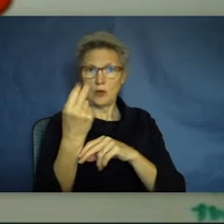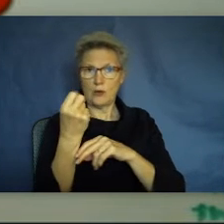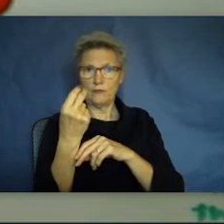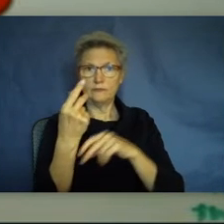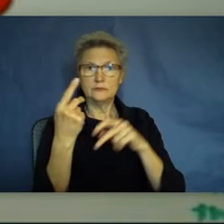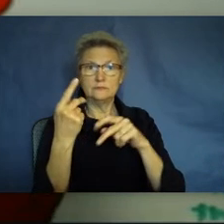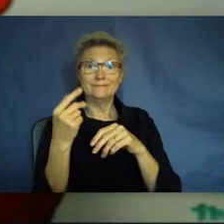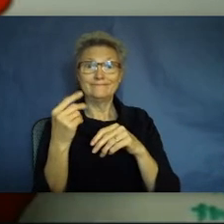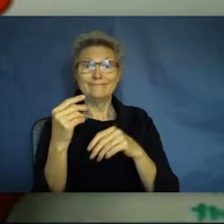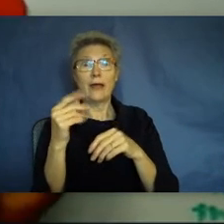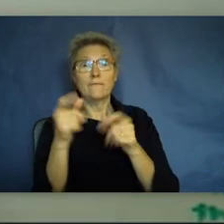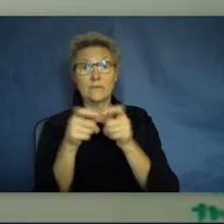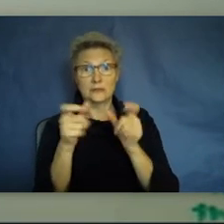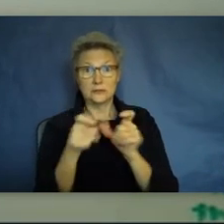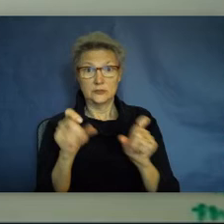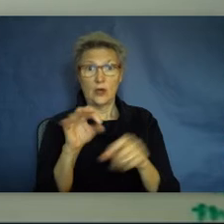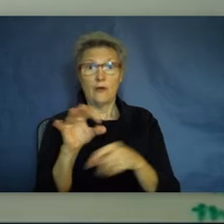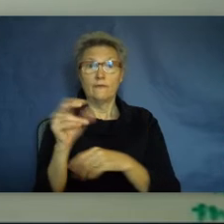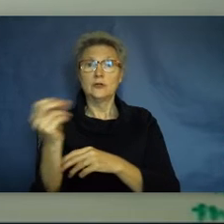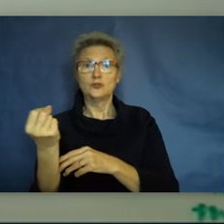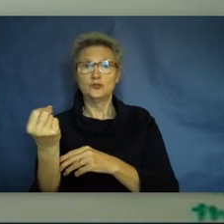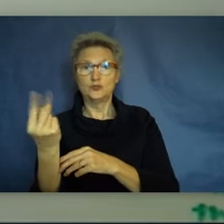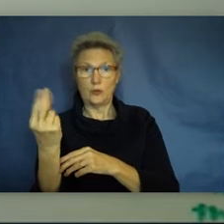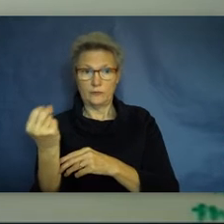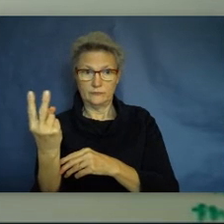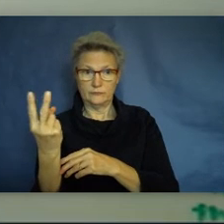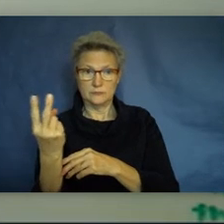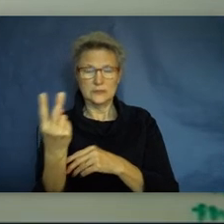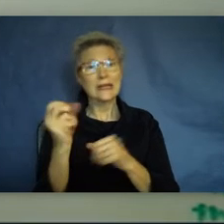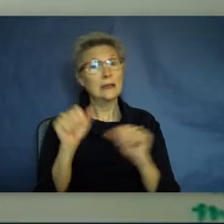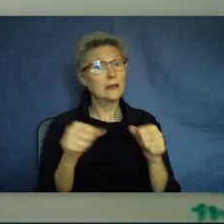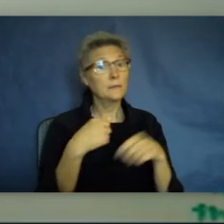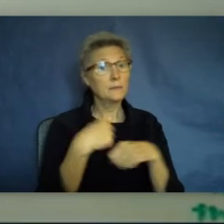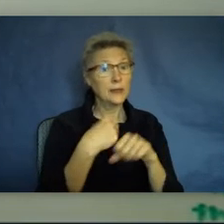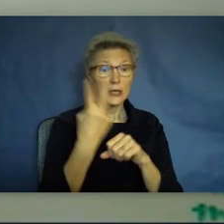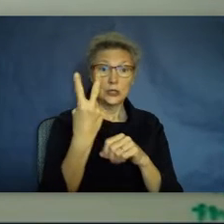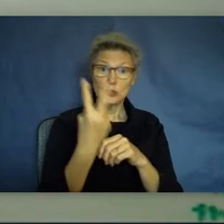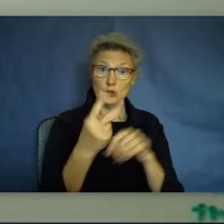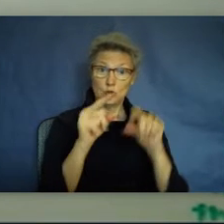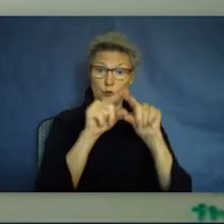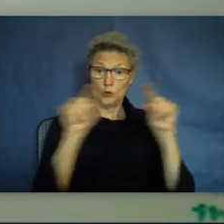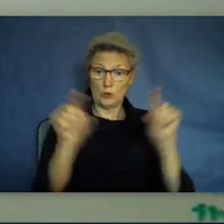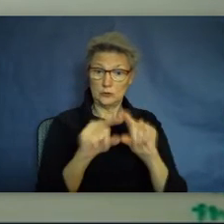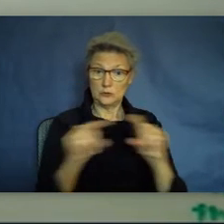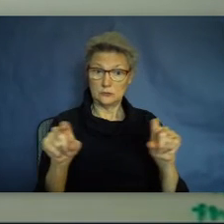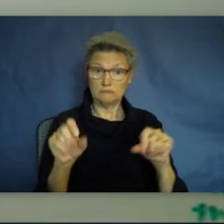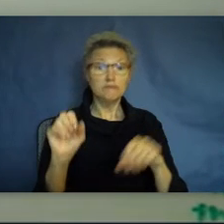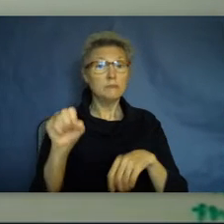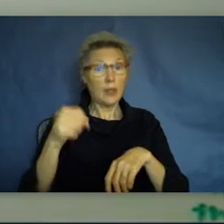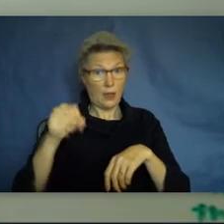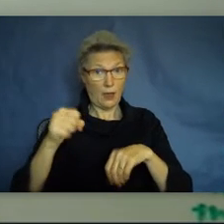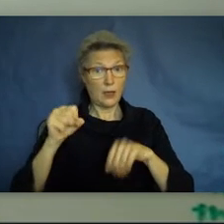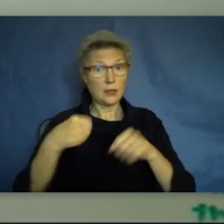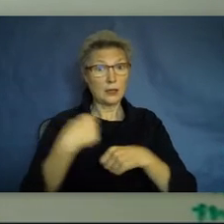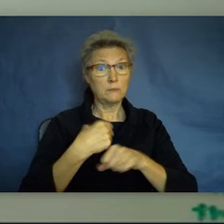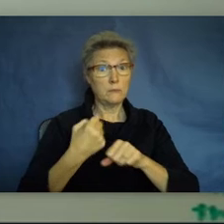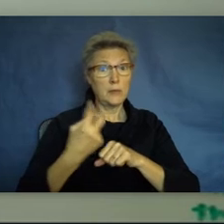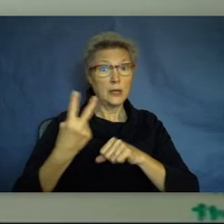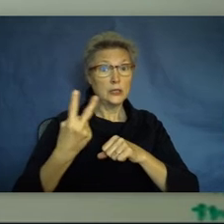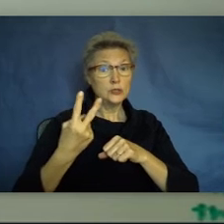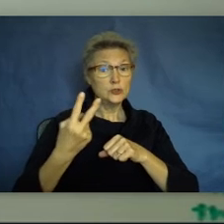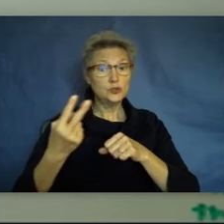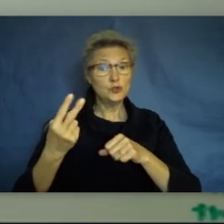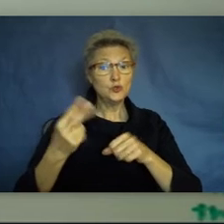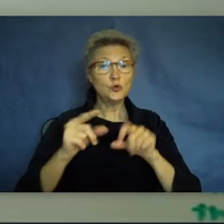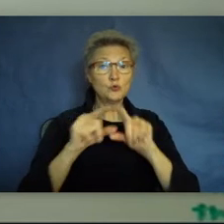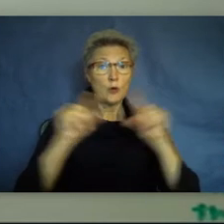ahead and split this in half and see if we're able to make 2 rows. And we see that we are able to do so. Right now I